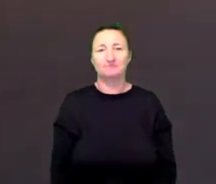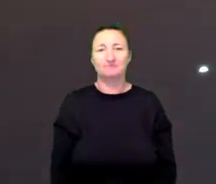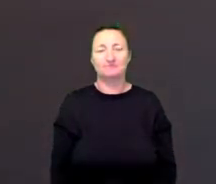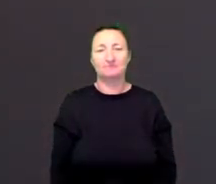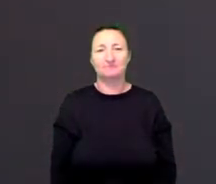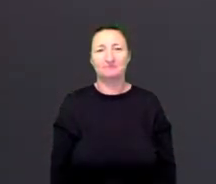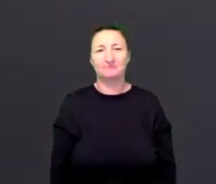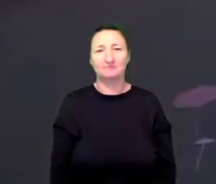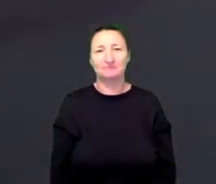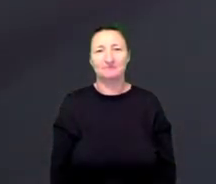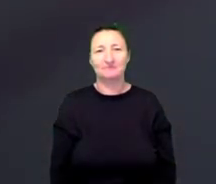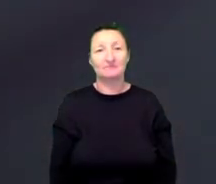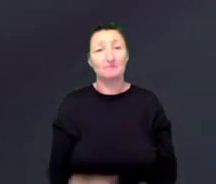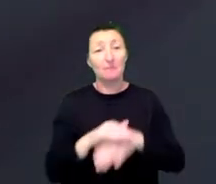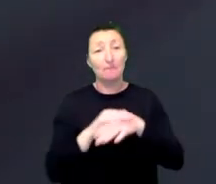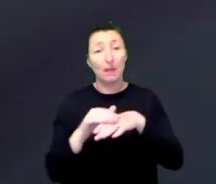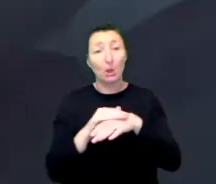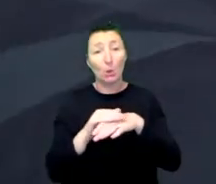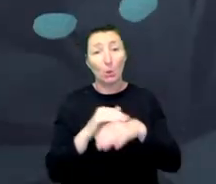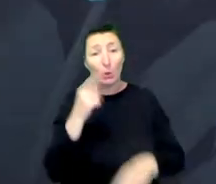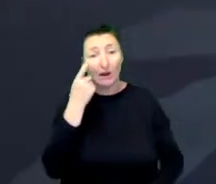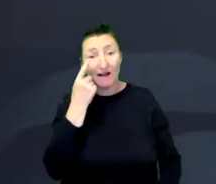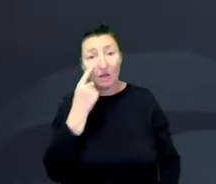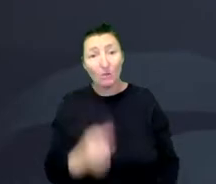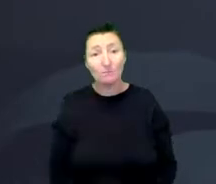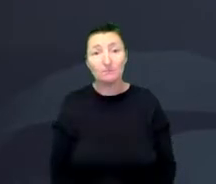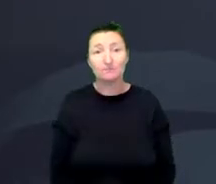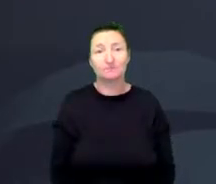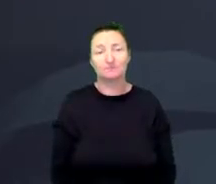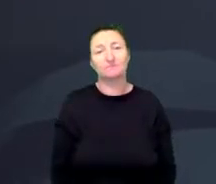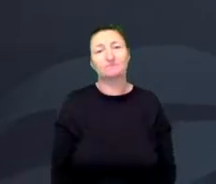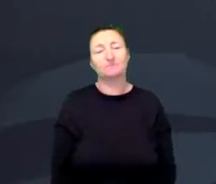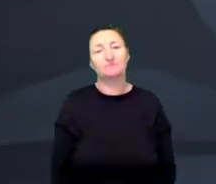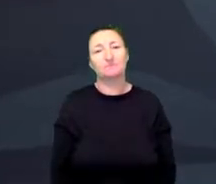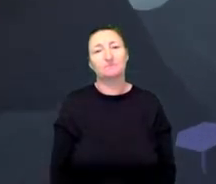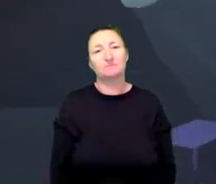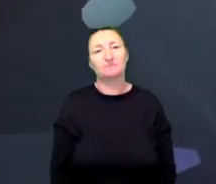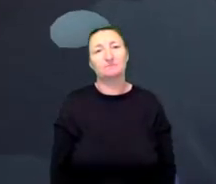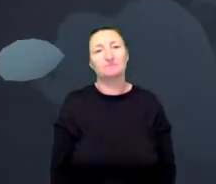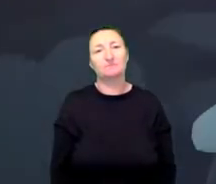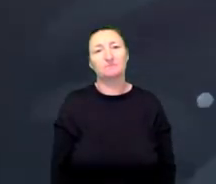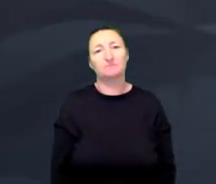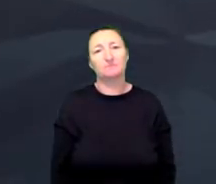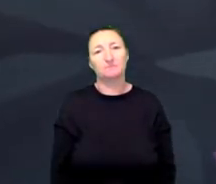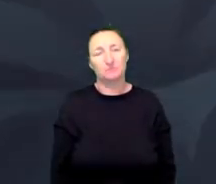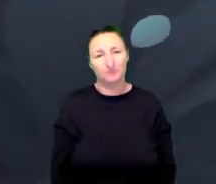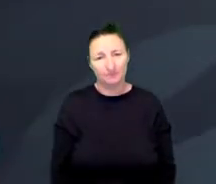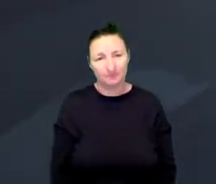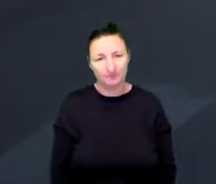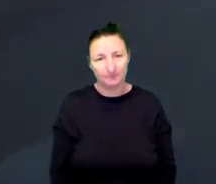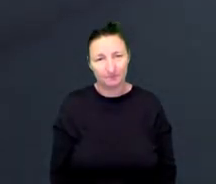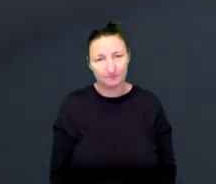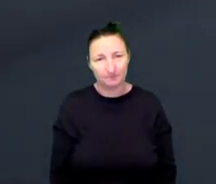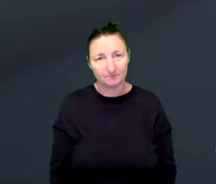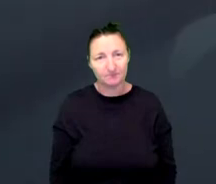Maybe try to find that blue one. Yep. Can you go through the tree and make a dress? Oh, yeah. Let's see if this